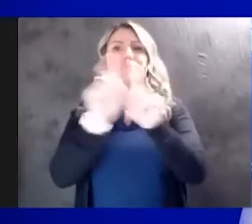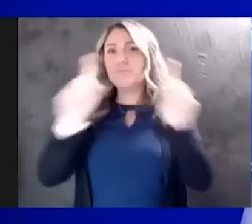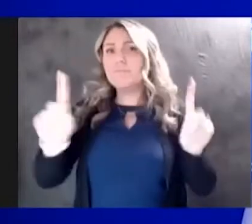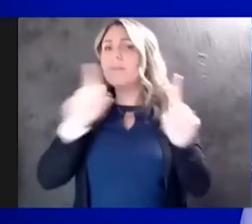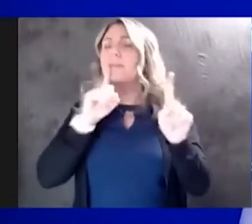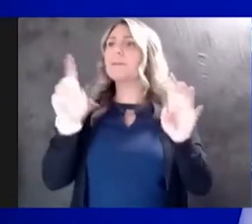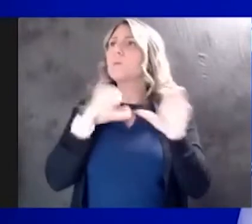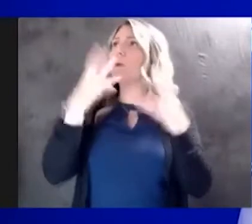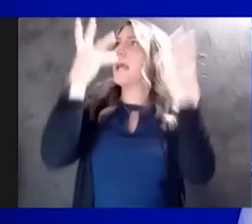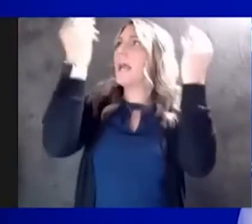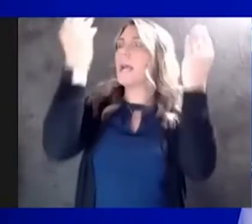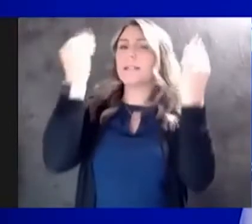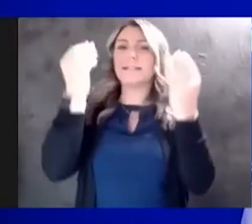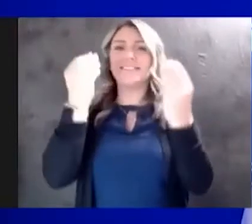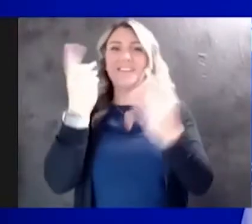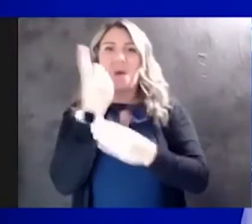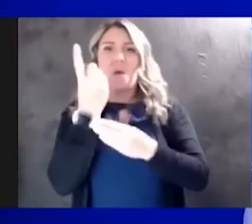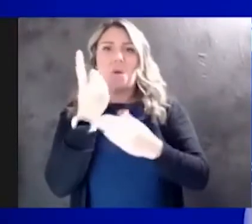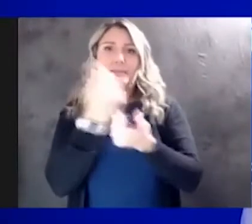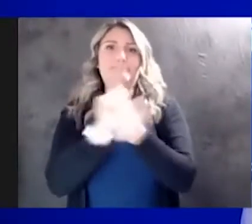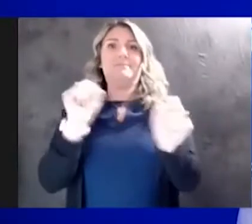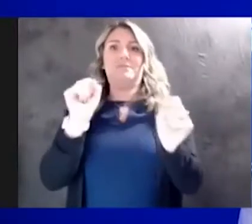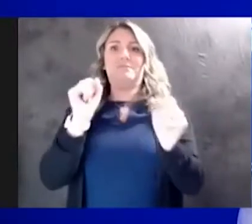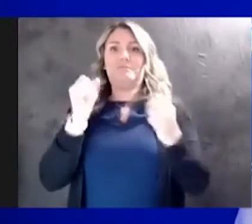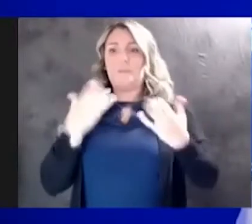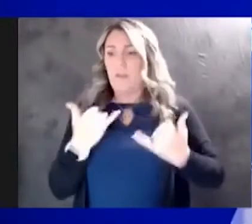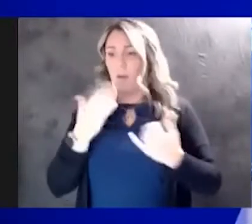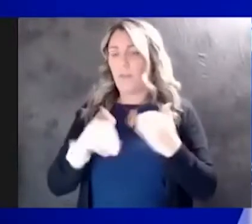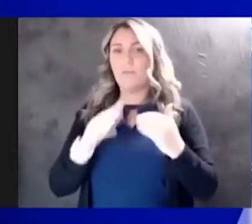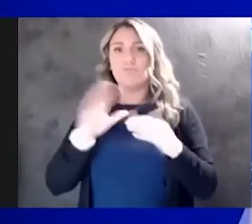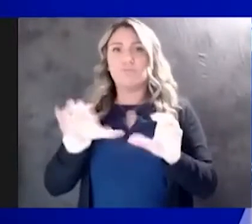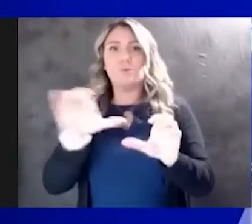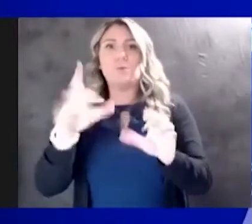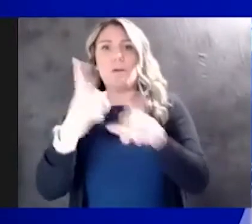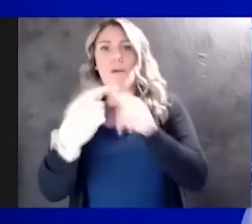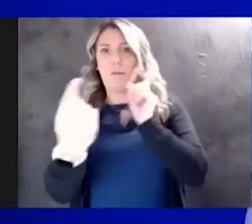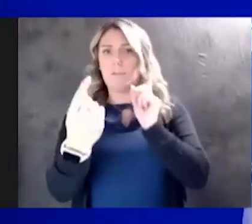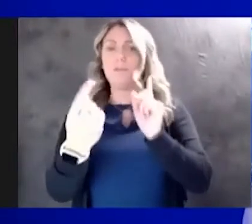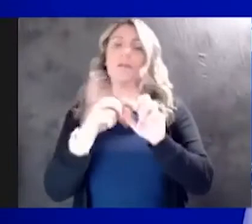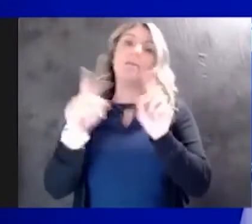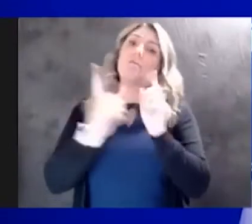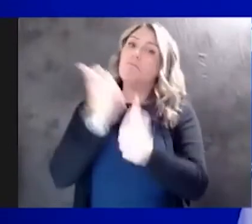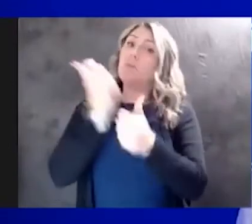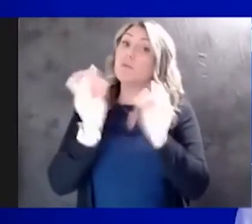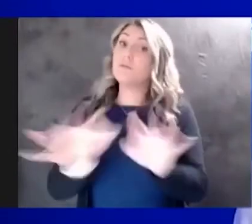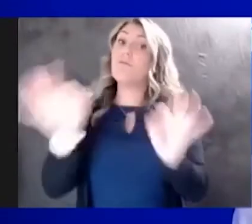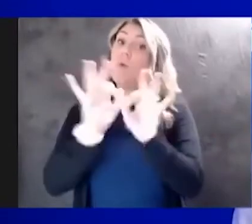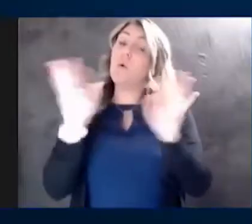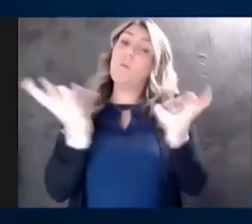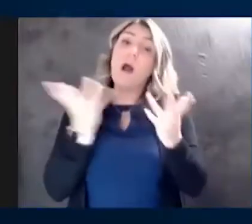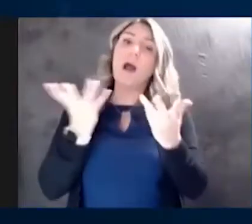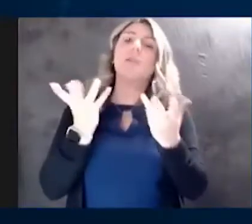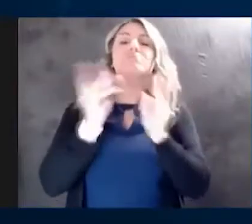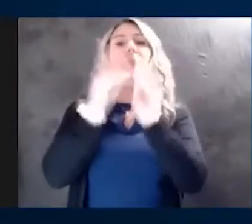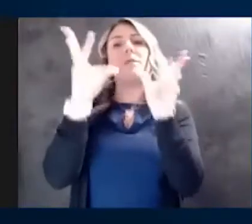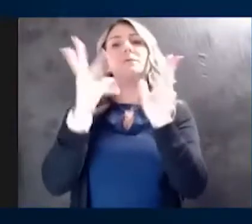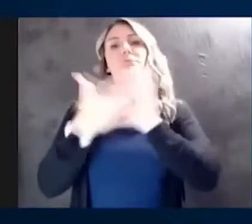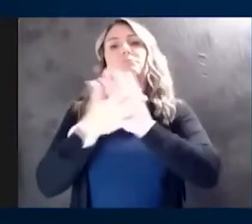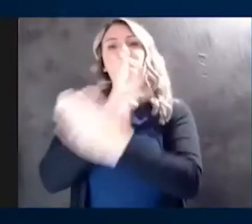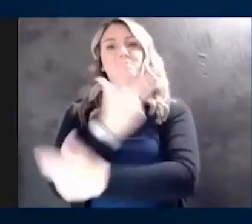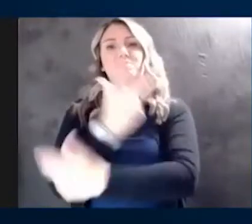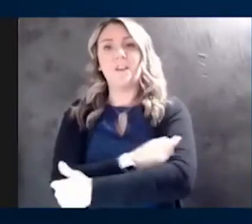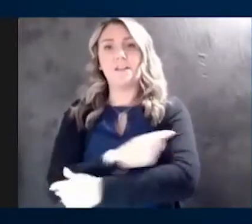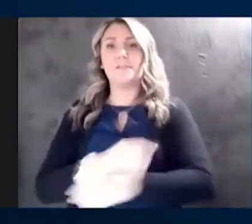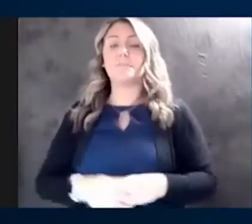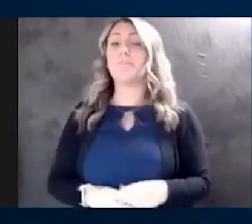going to be safer right now than doing the opposite. But most important is obviously getting vaccinated. Isaac wants to know,